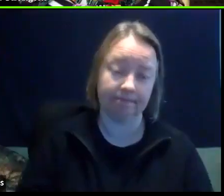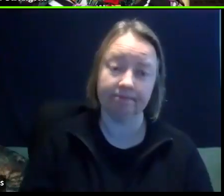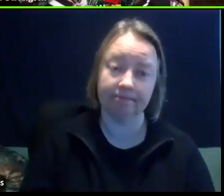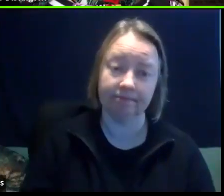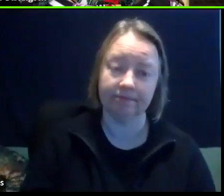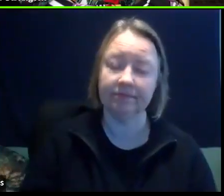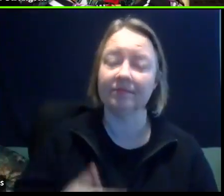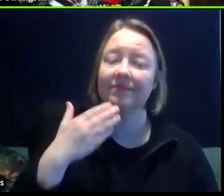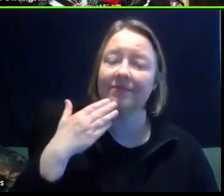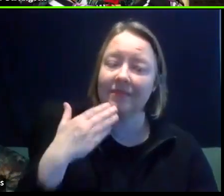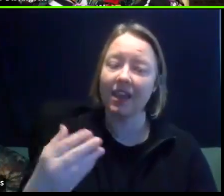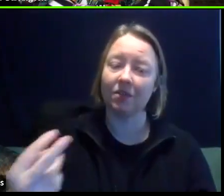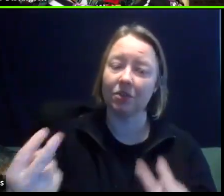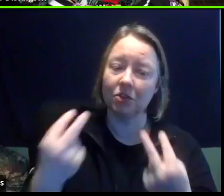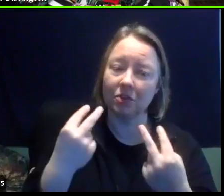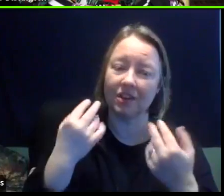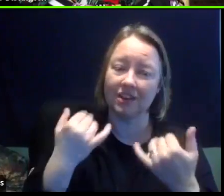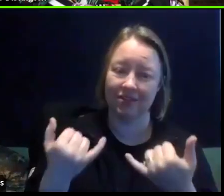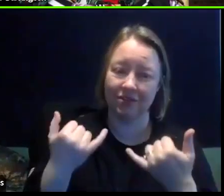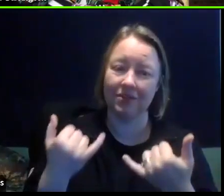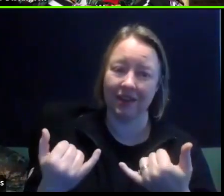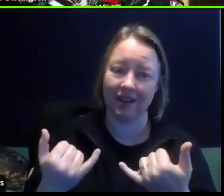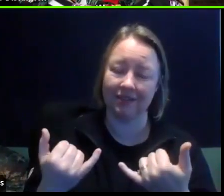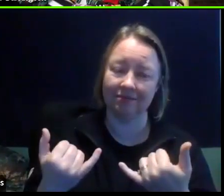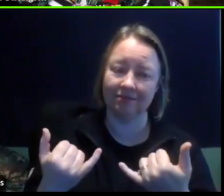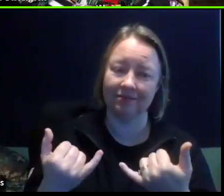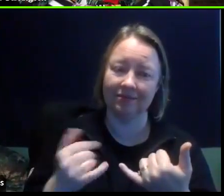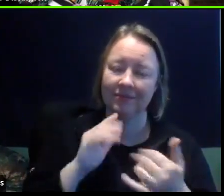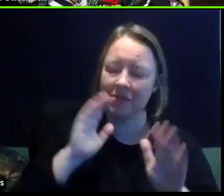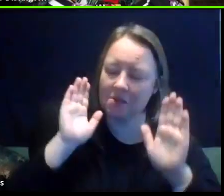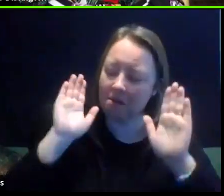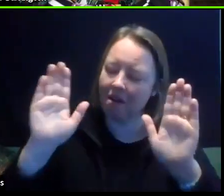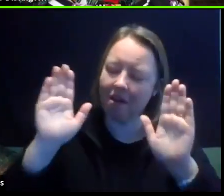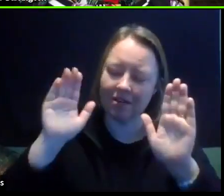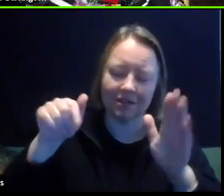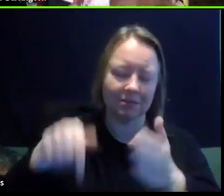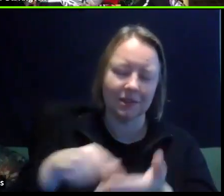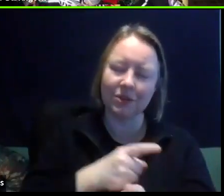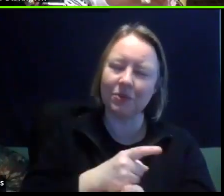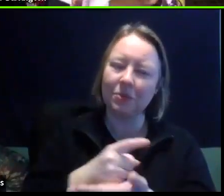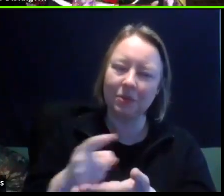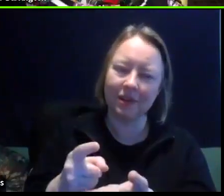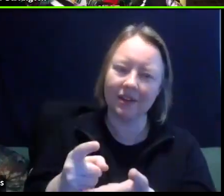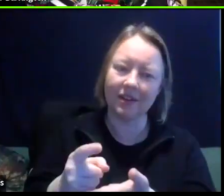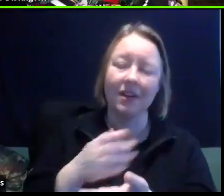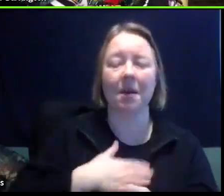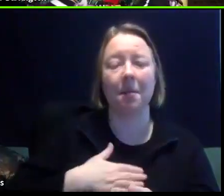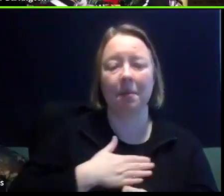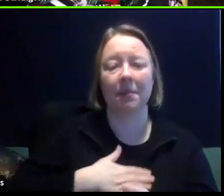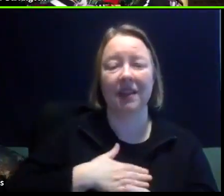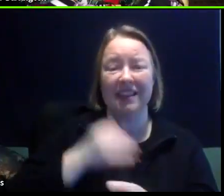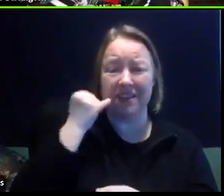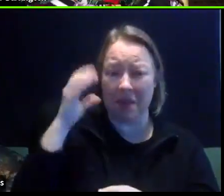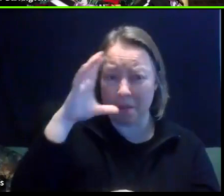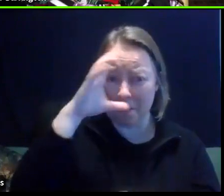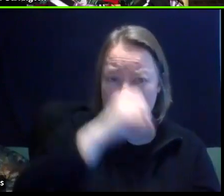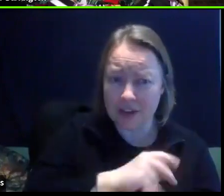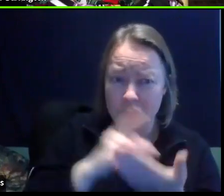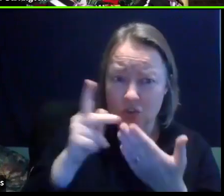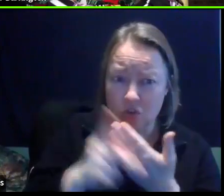Thank you for tuning in today. It has been an awesome week. And please go back. If you missed a show this